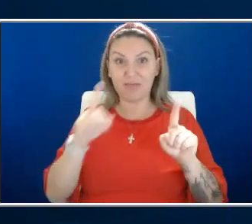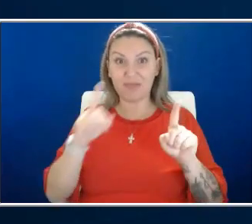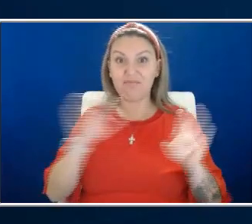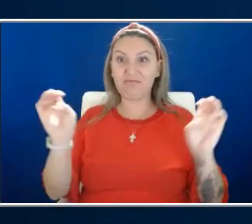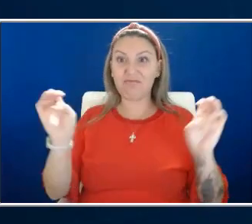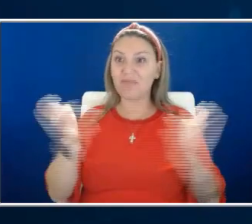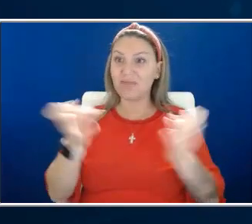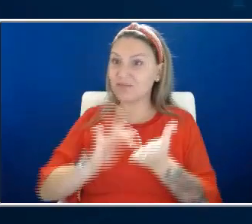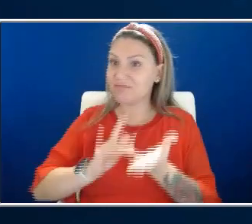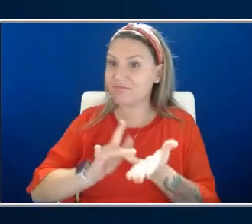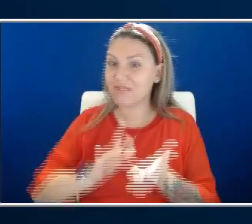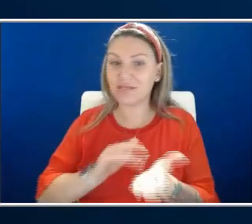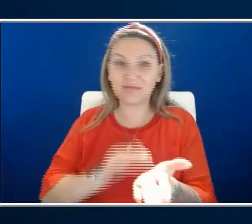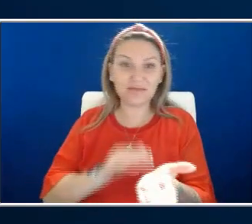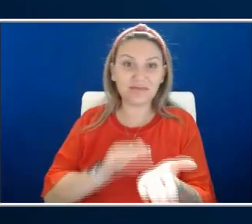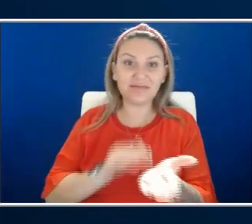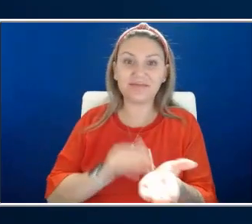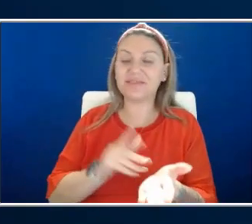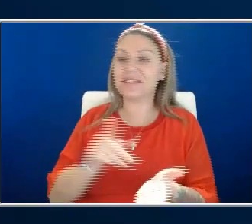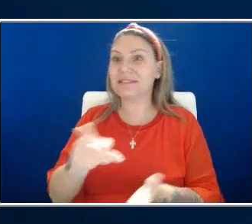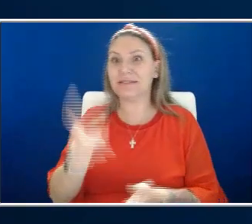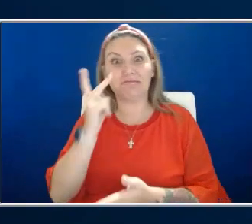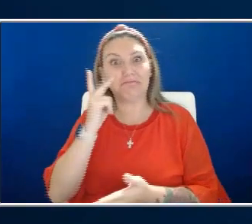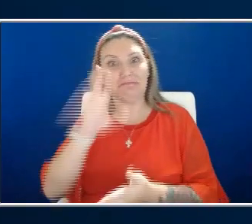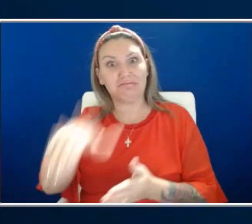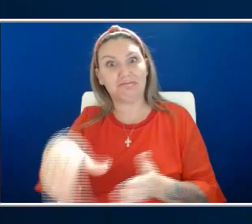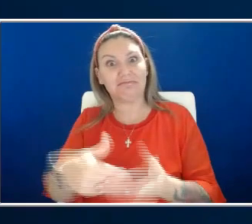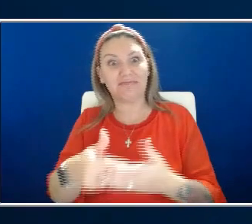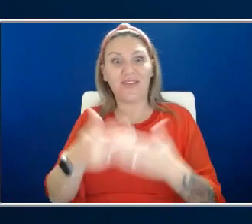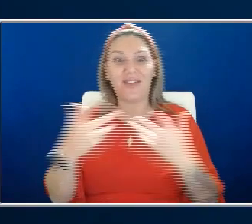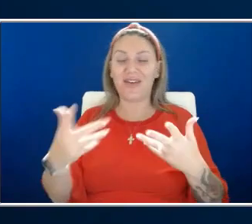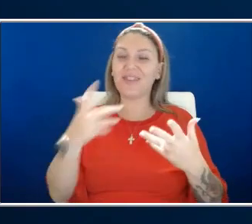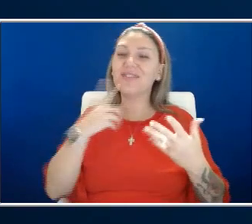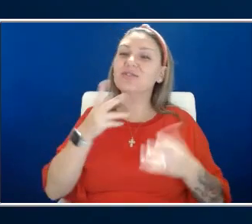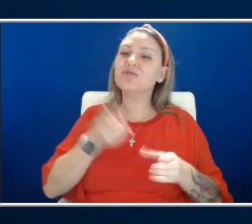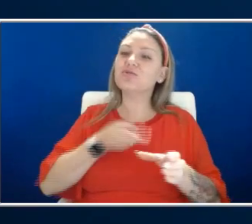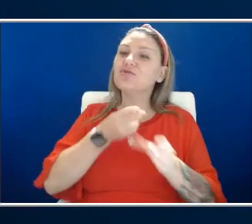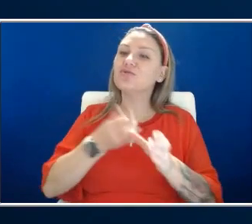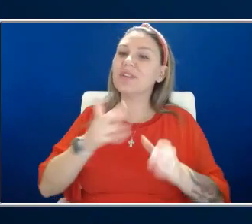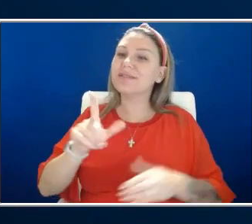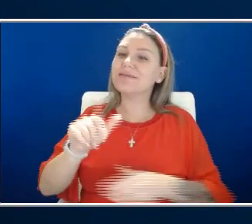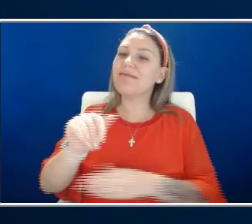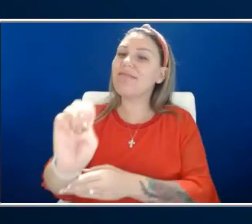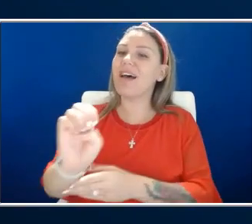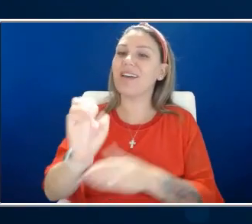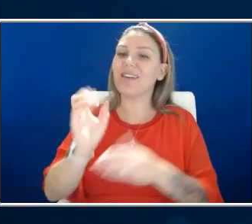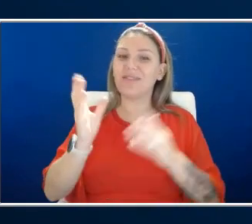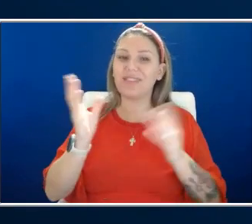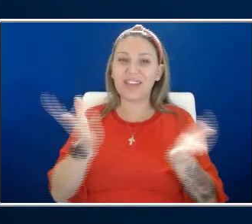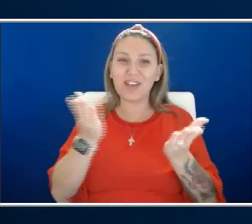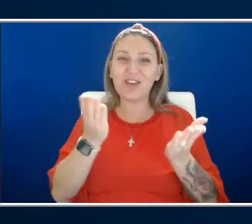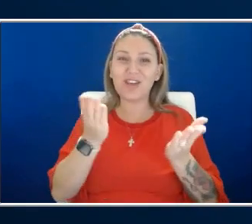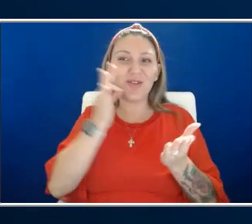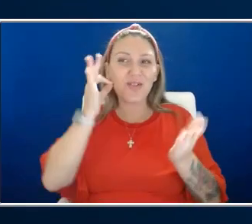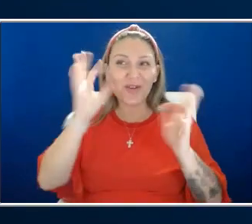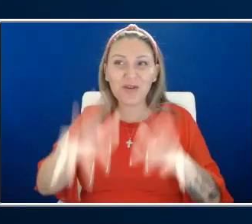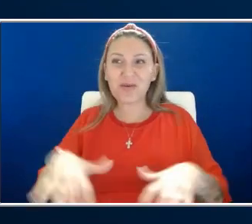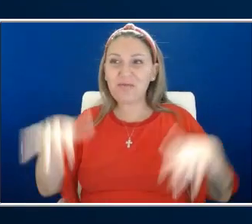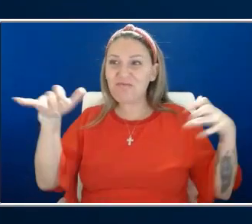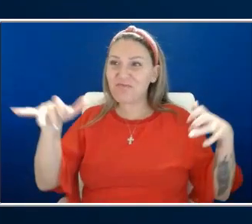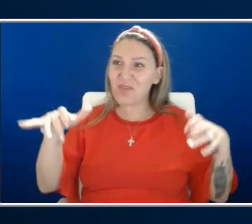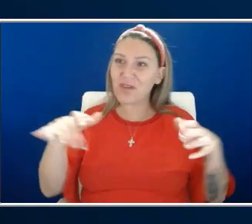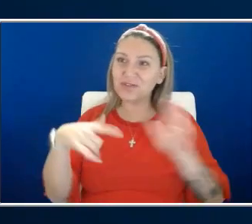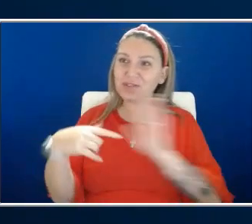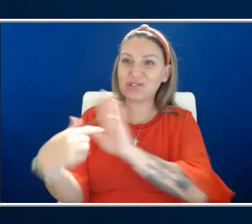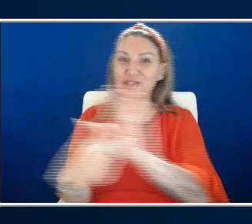Dr. Dennis Allen has seen it all. And he joins us live at Arrowhead Stadium this morning to show us around the first aid station. Good morning, Dr. Allen. How